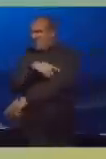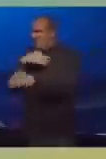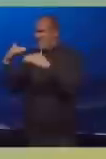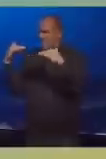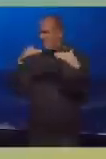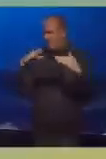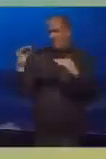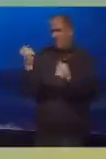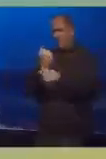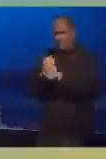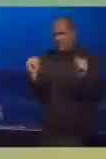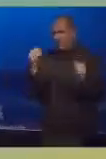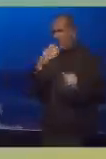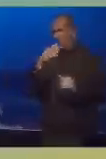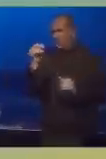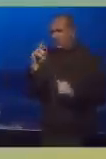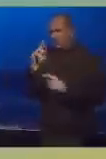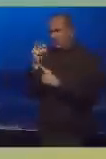Rhodesian colonial rule.